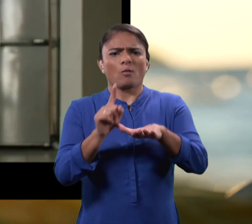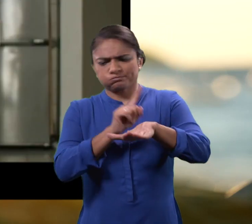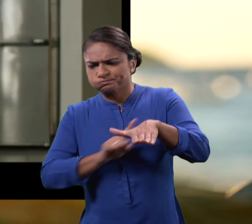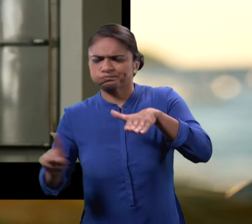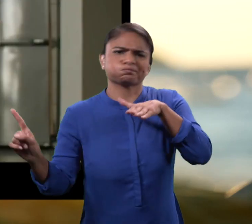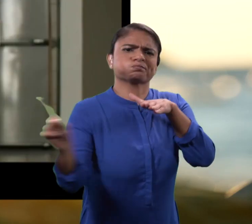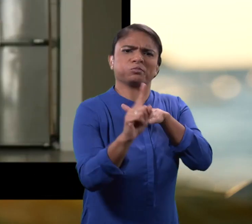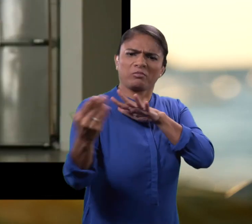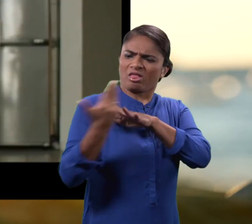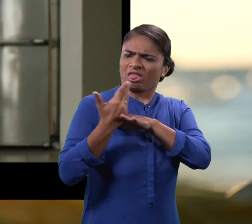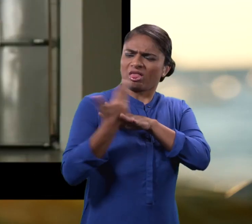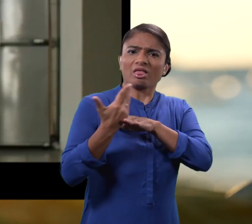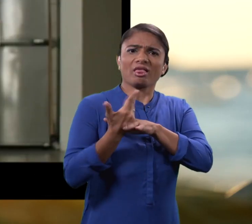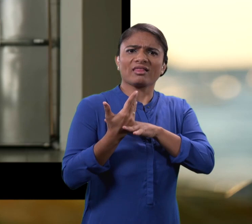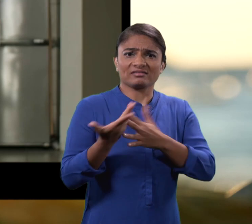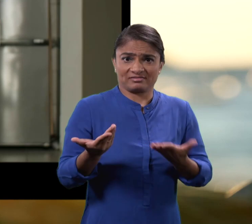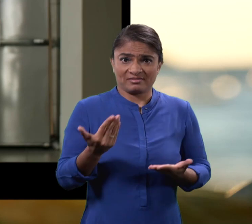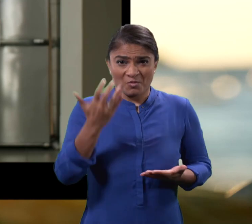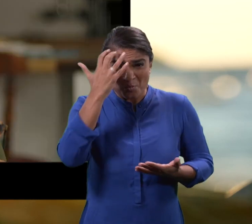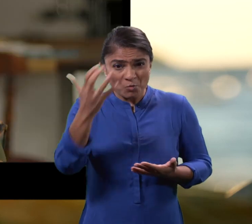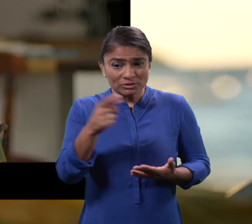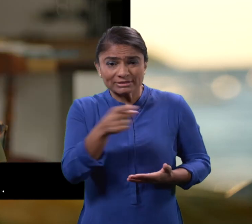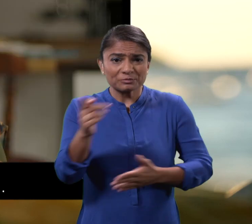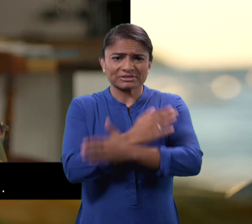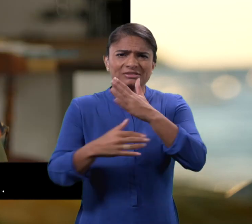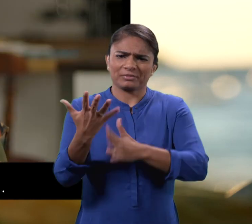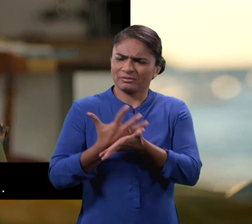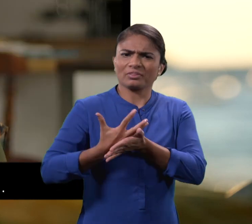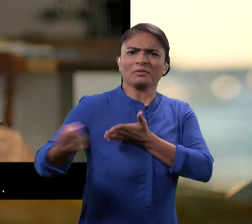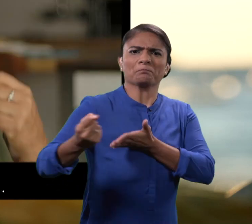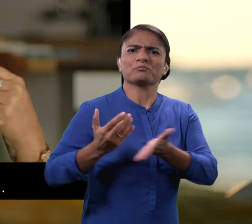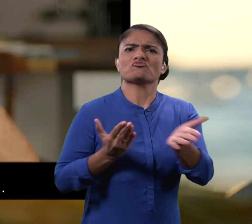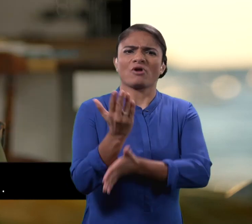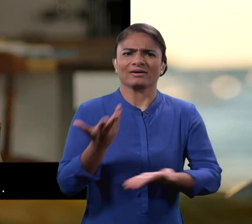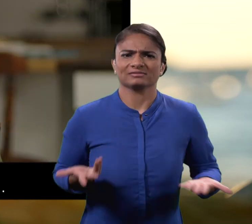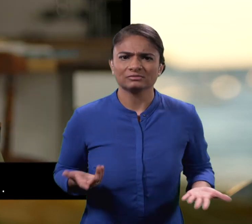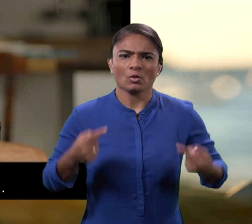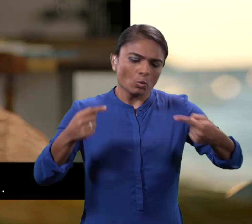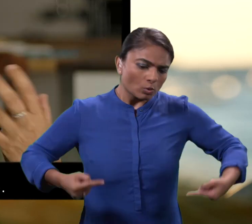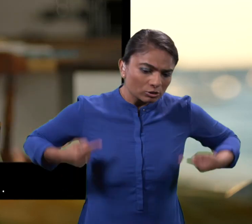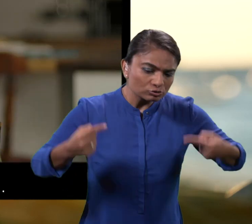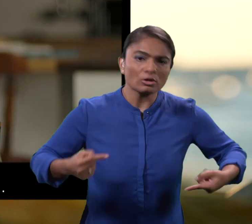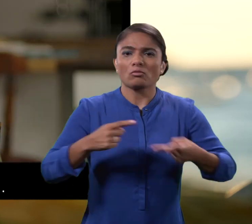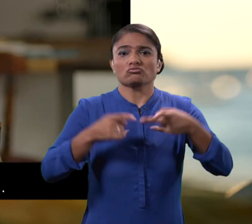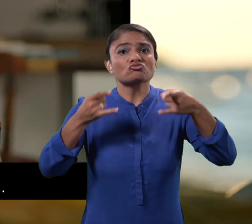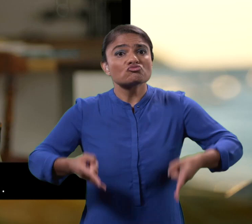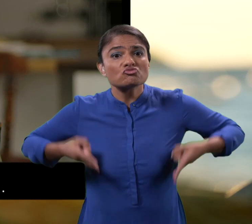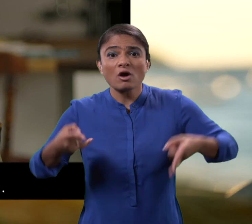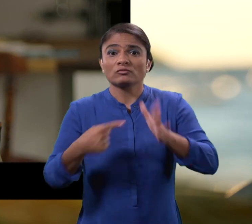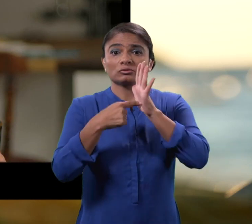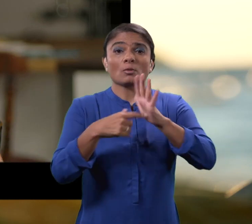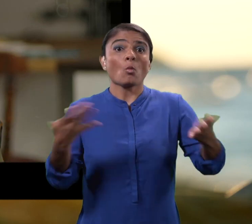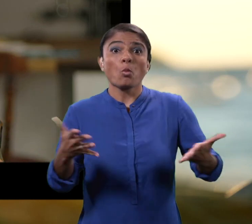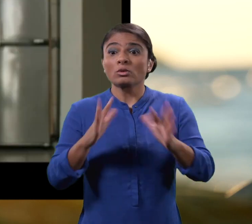any disturbance. But that choice is taken away from the person with a disability using a wheelchair or using crutches, for